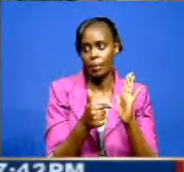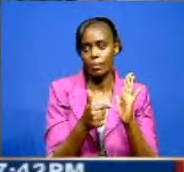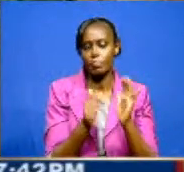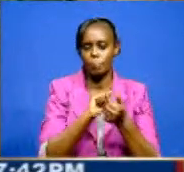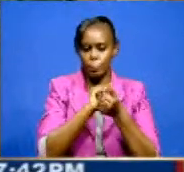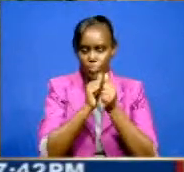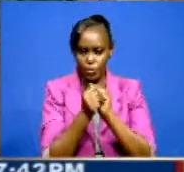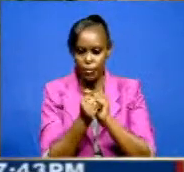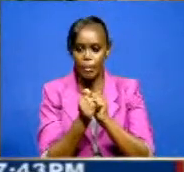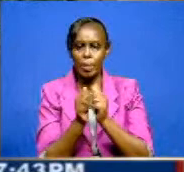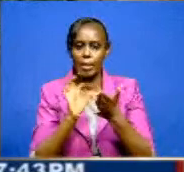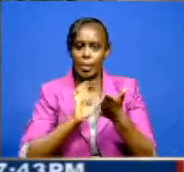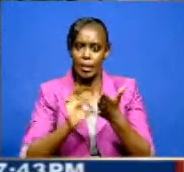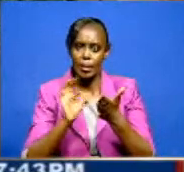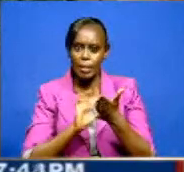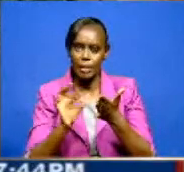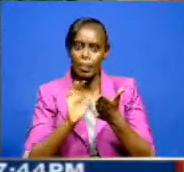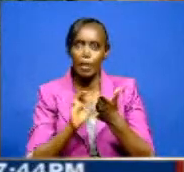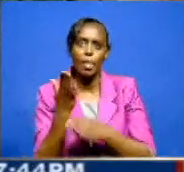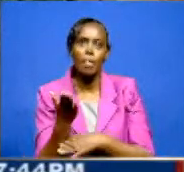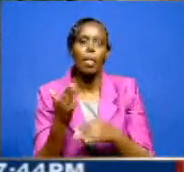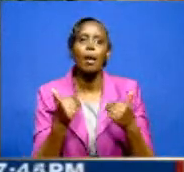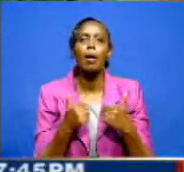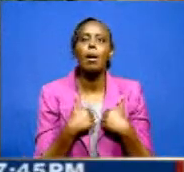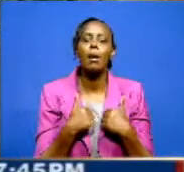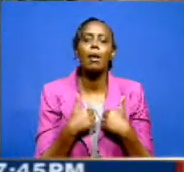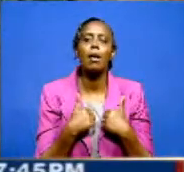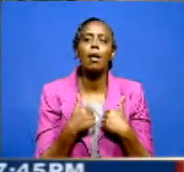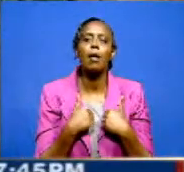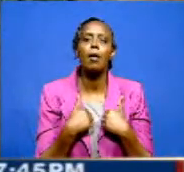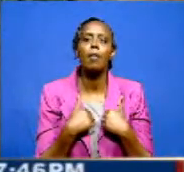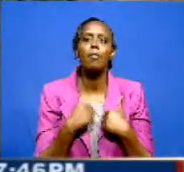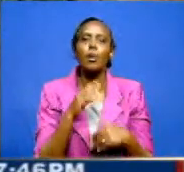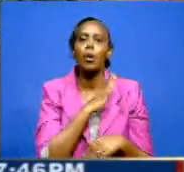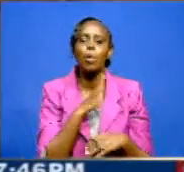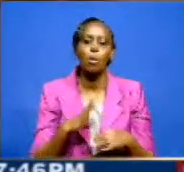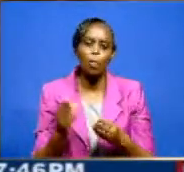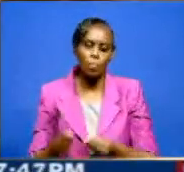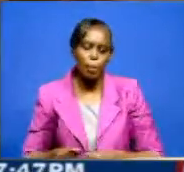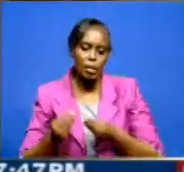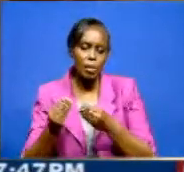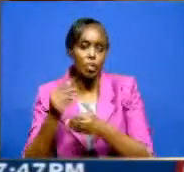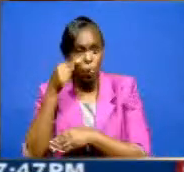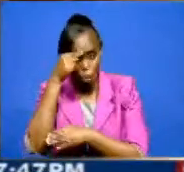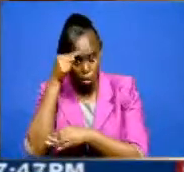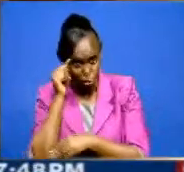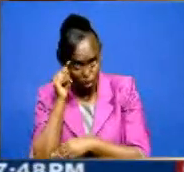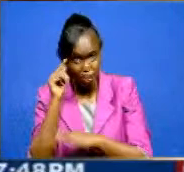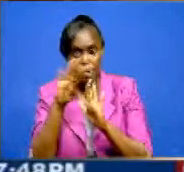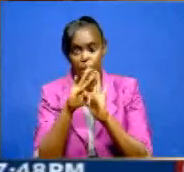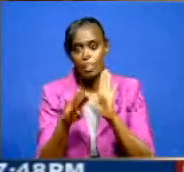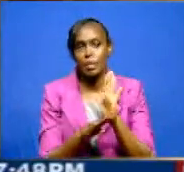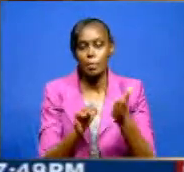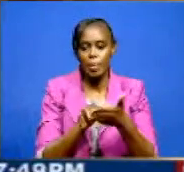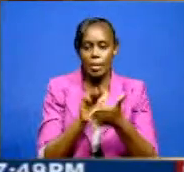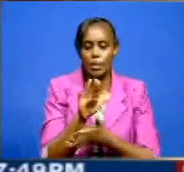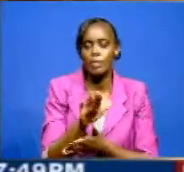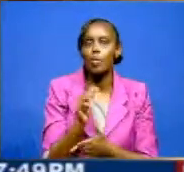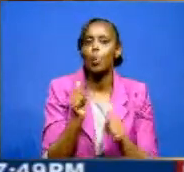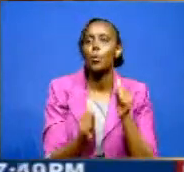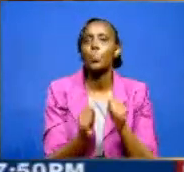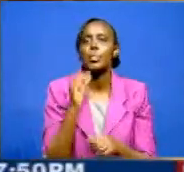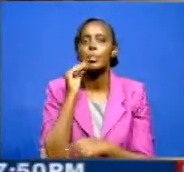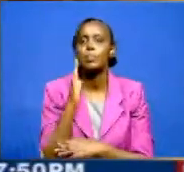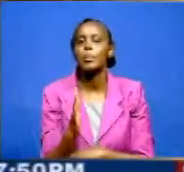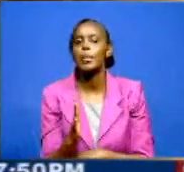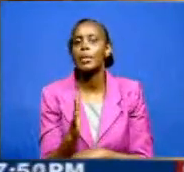with the Secretariat that they will send to the committee the original statement I sent, which is, Mr.